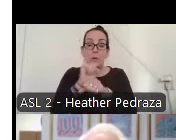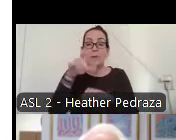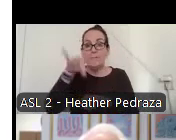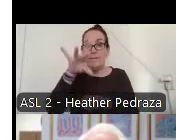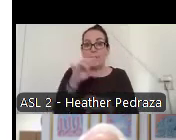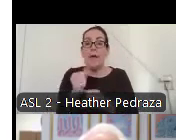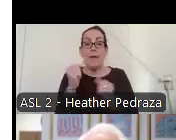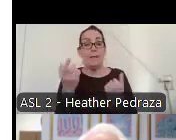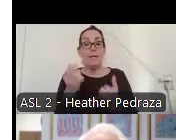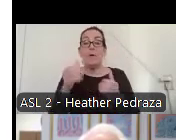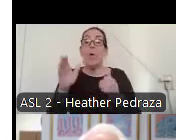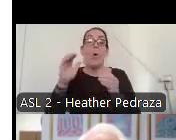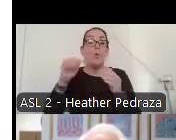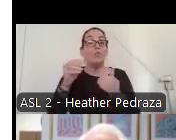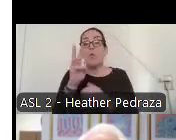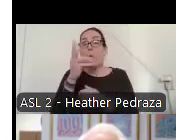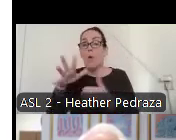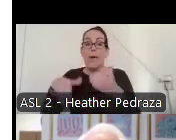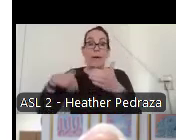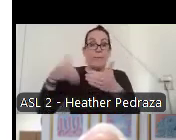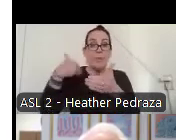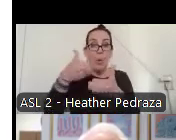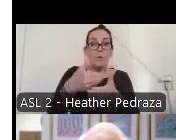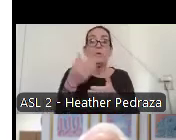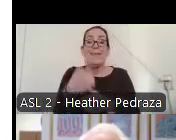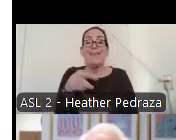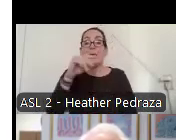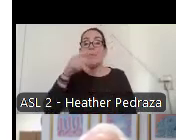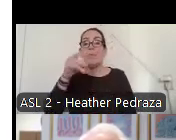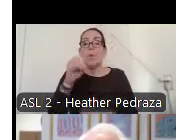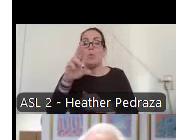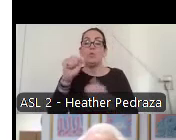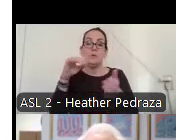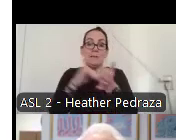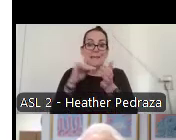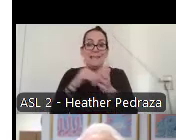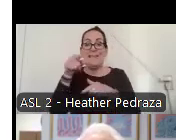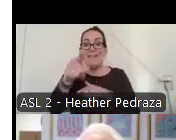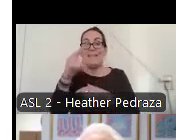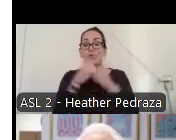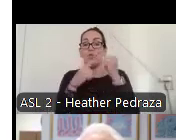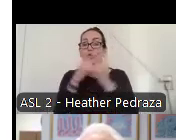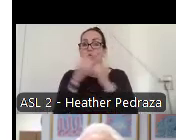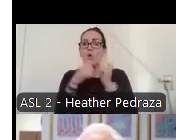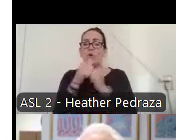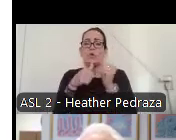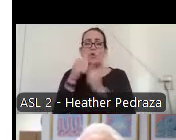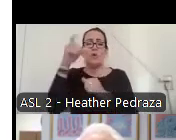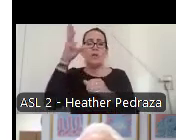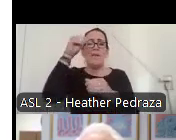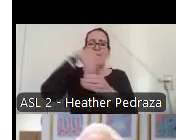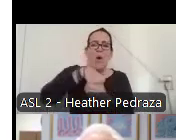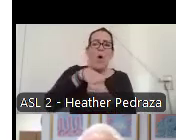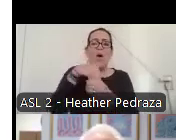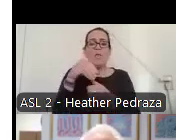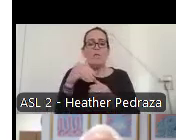approaches to the US Pointer study, knowing that this structured intervention isn't going to be possible everywhere. And so we are currently